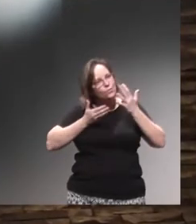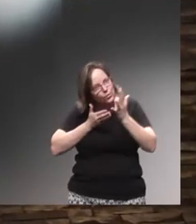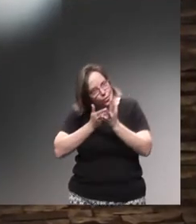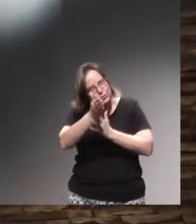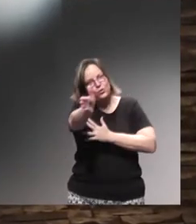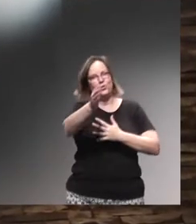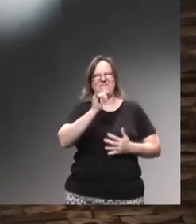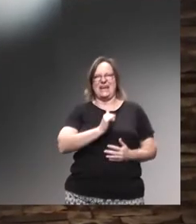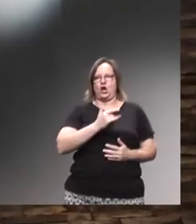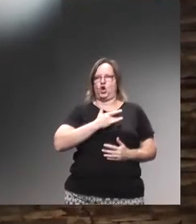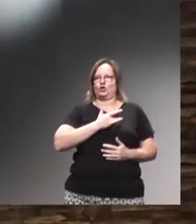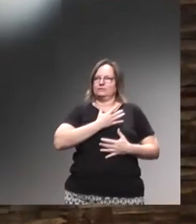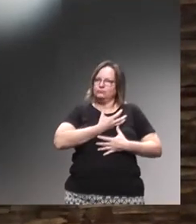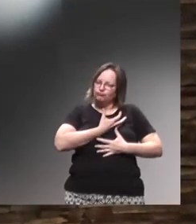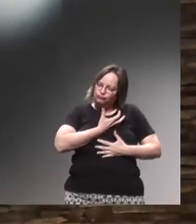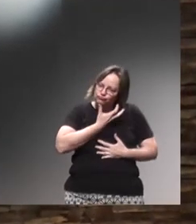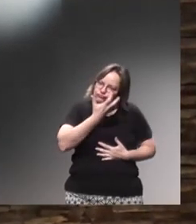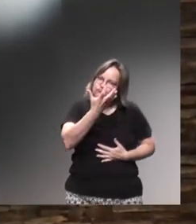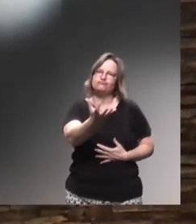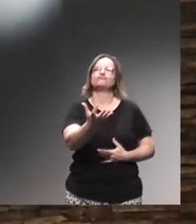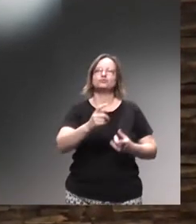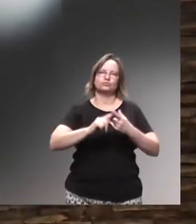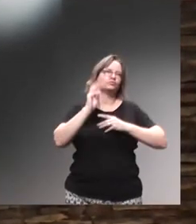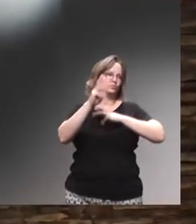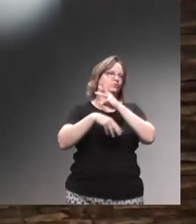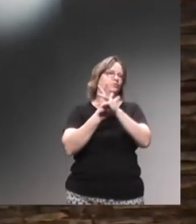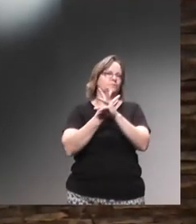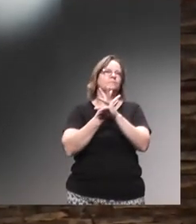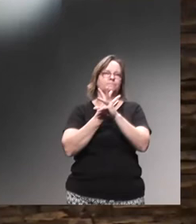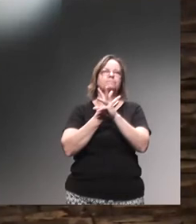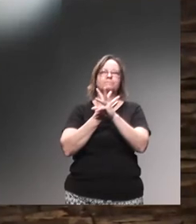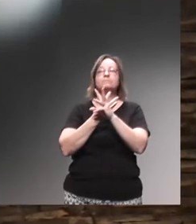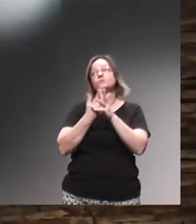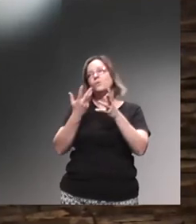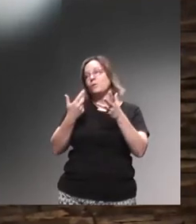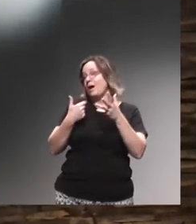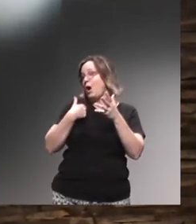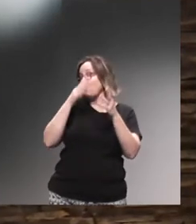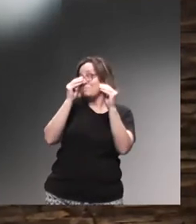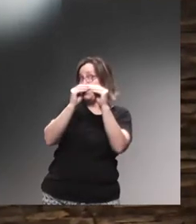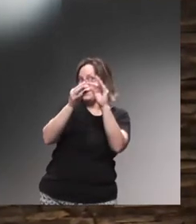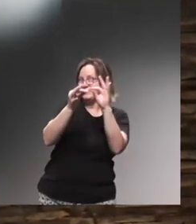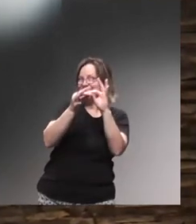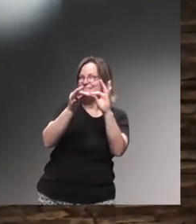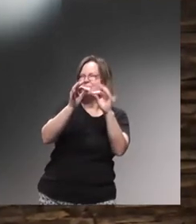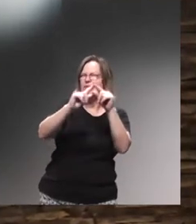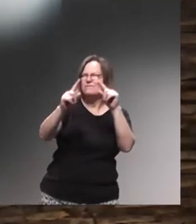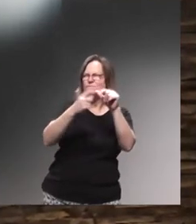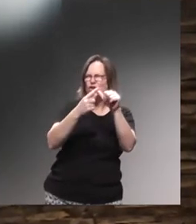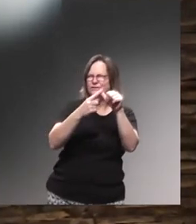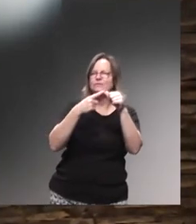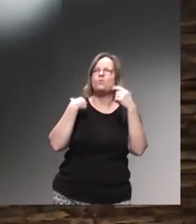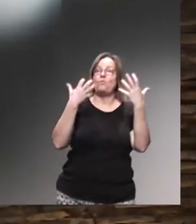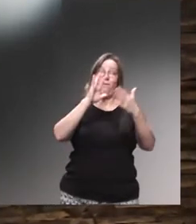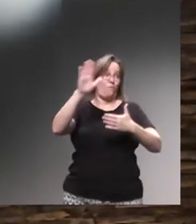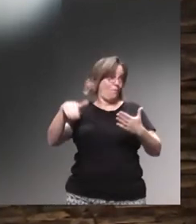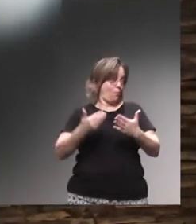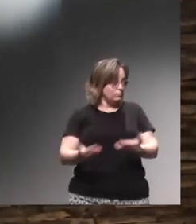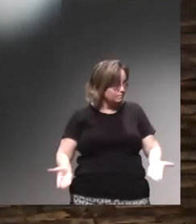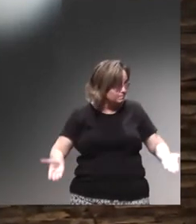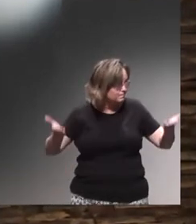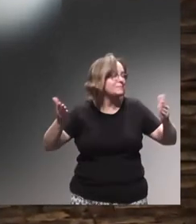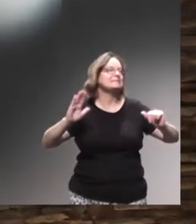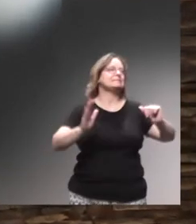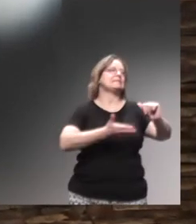I'll tell you a little bit more about that later. But for now, I'd like to invite you to stand and join with our song leaders in singing I